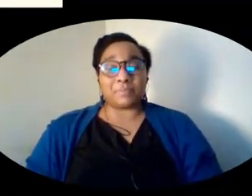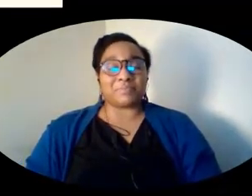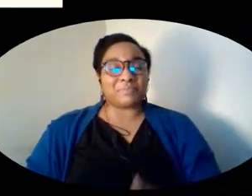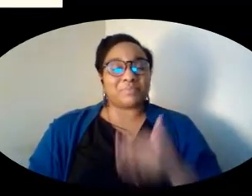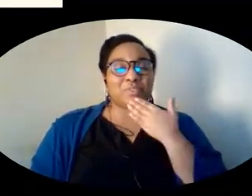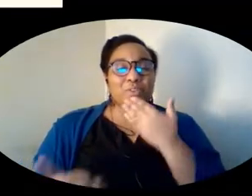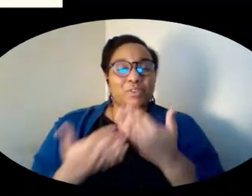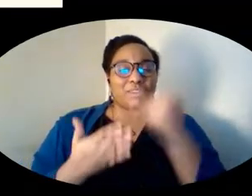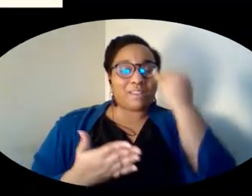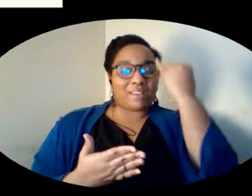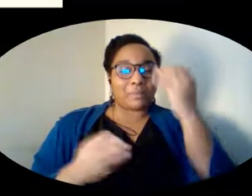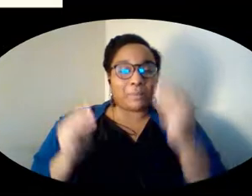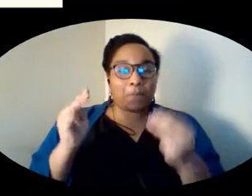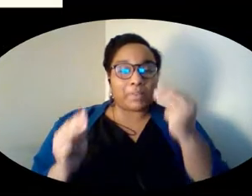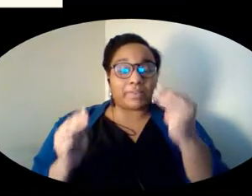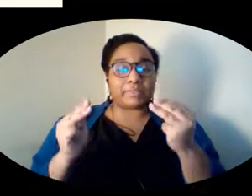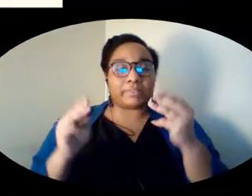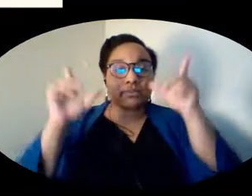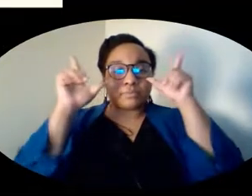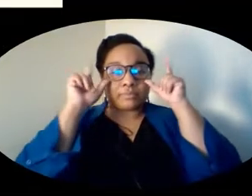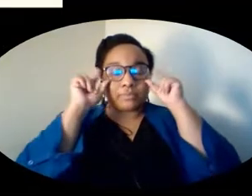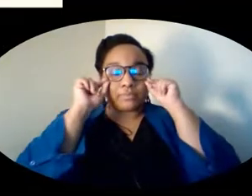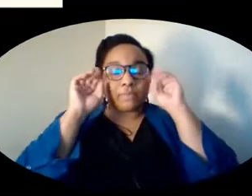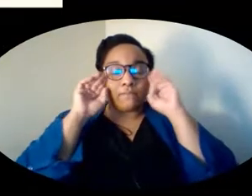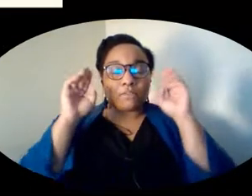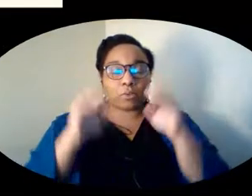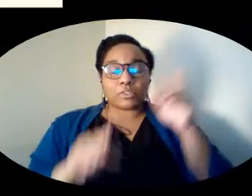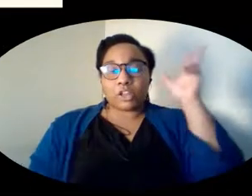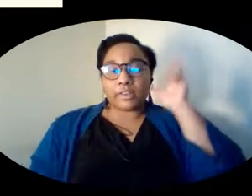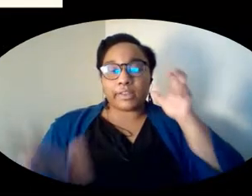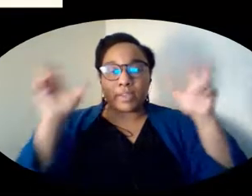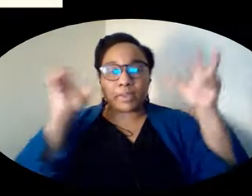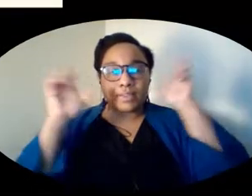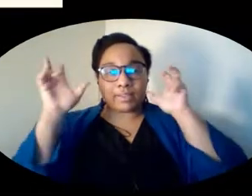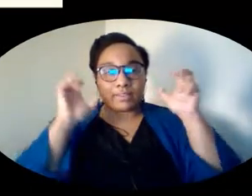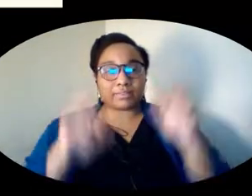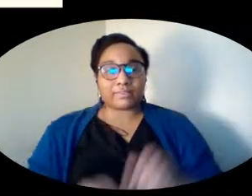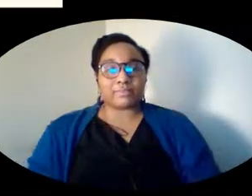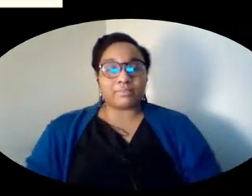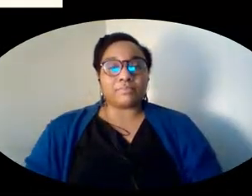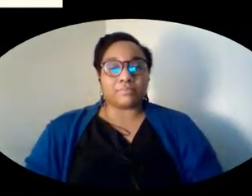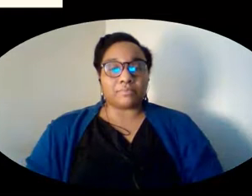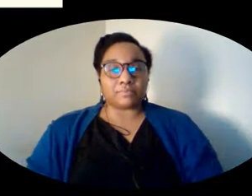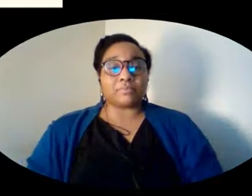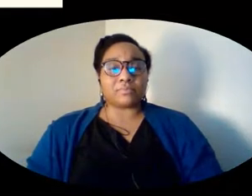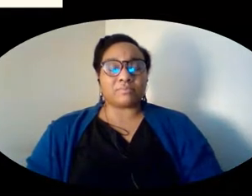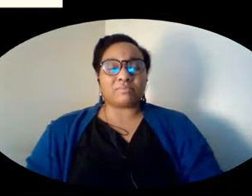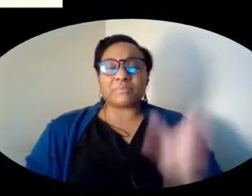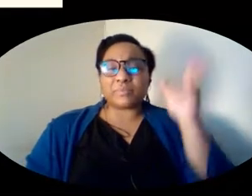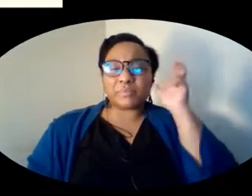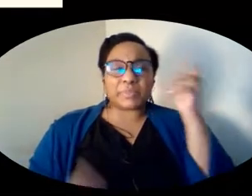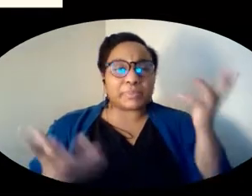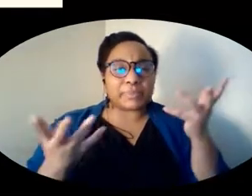Great idea, Moby. Let's close our eyes and focus on our hearing. What do you